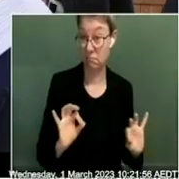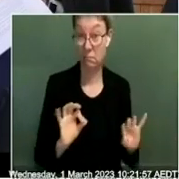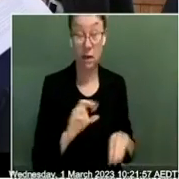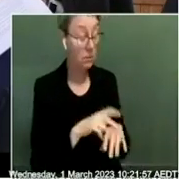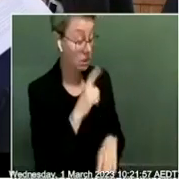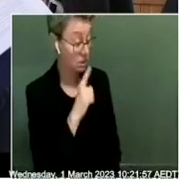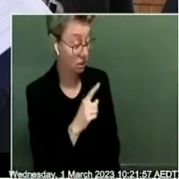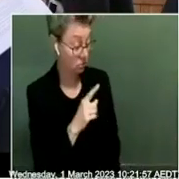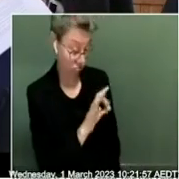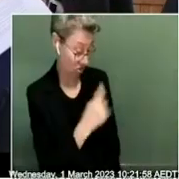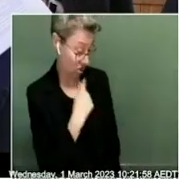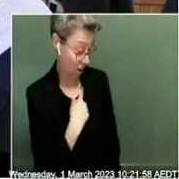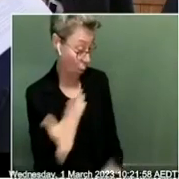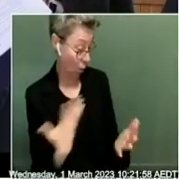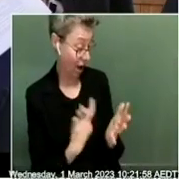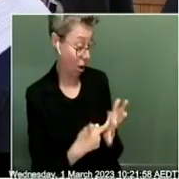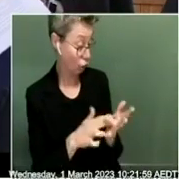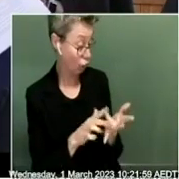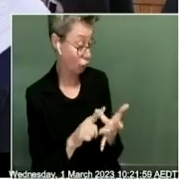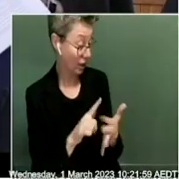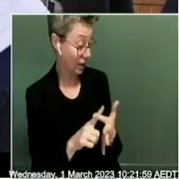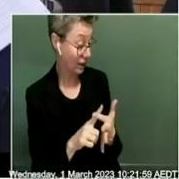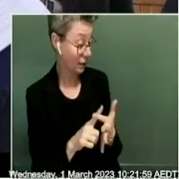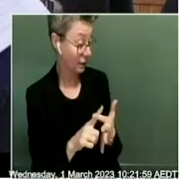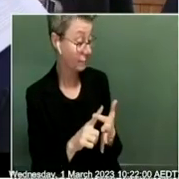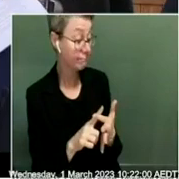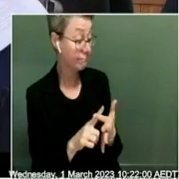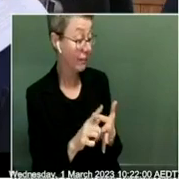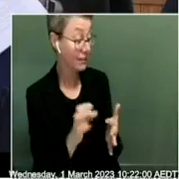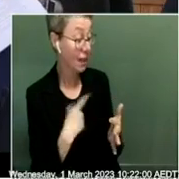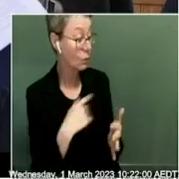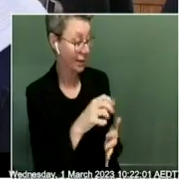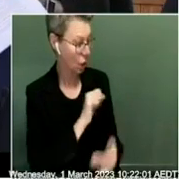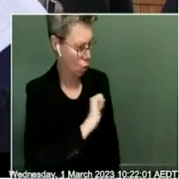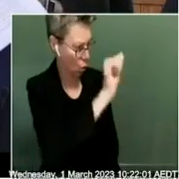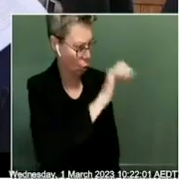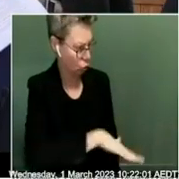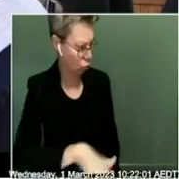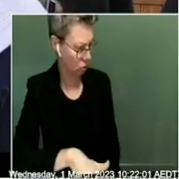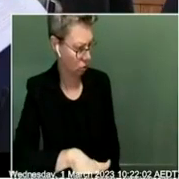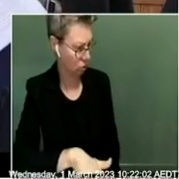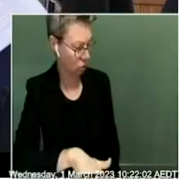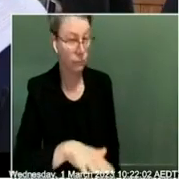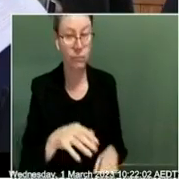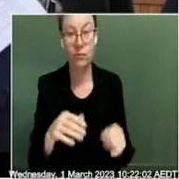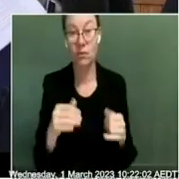So she's, and Uncle Ronnie was under the bed, so he had to get in the police car.